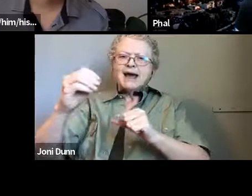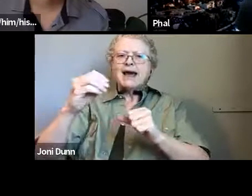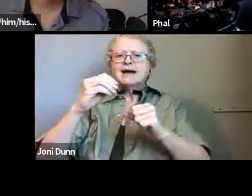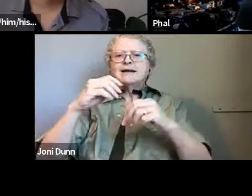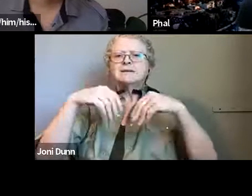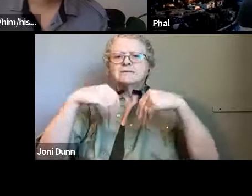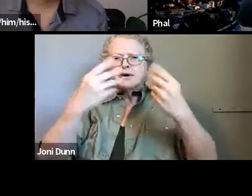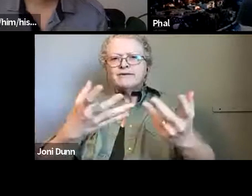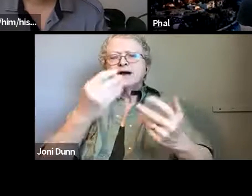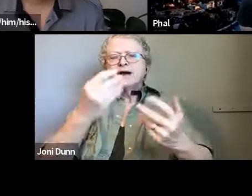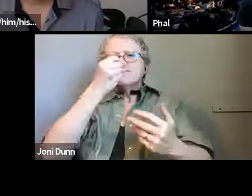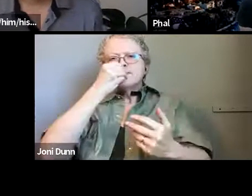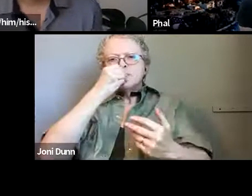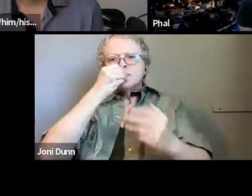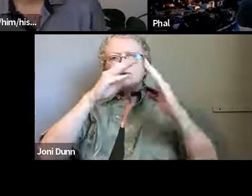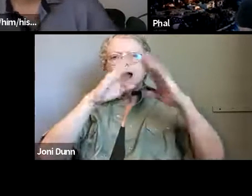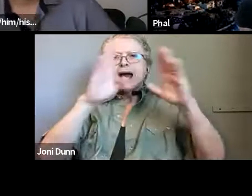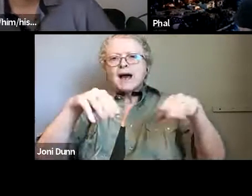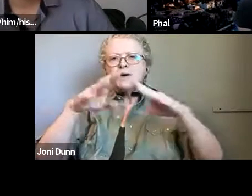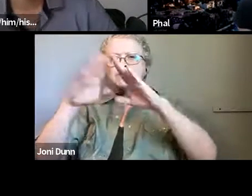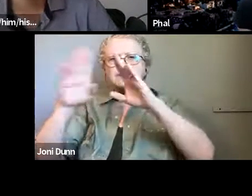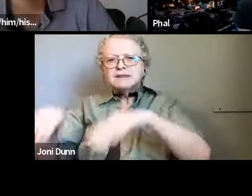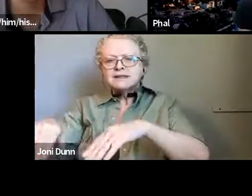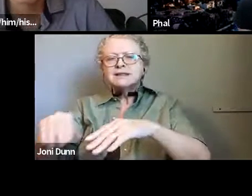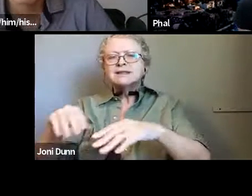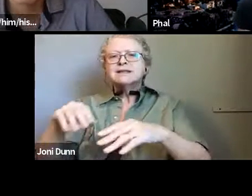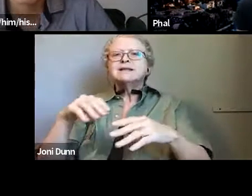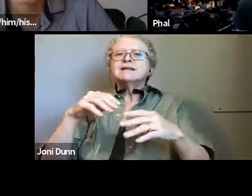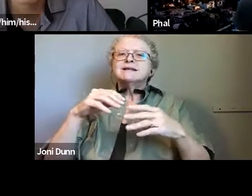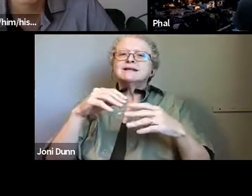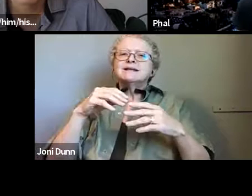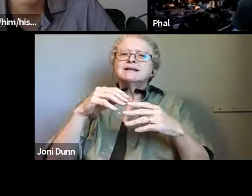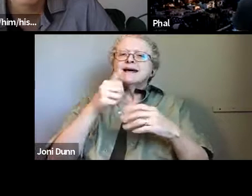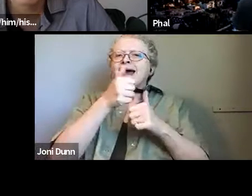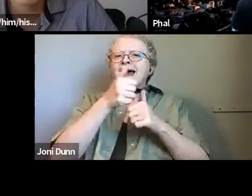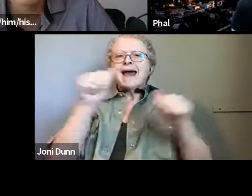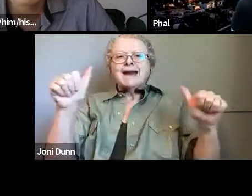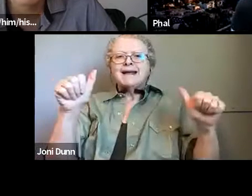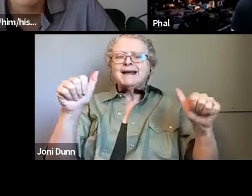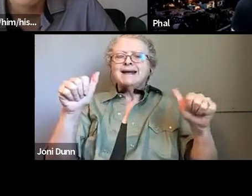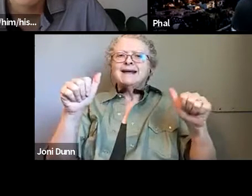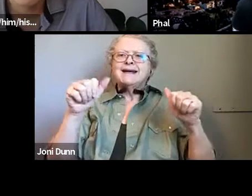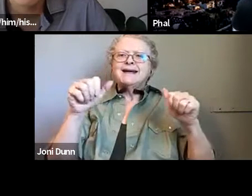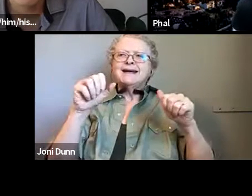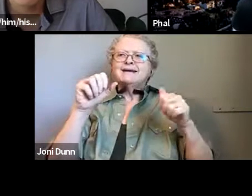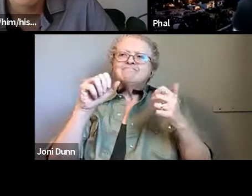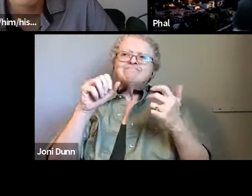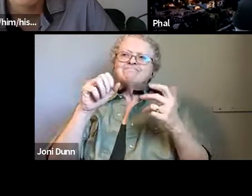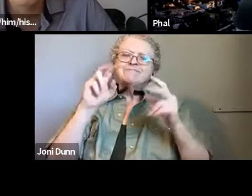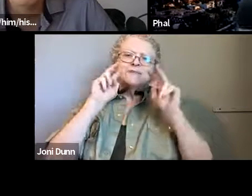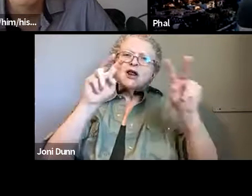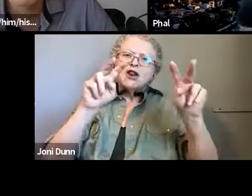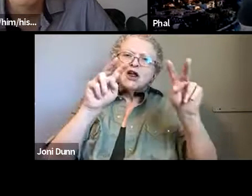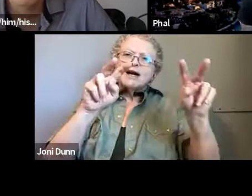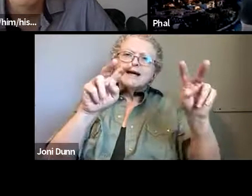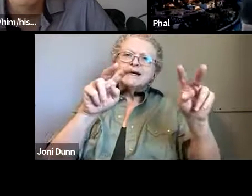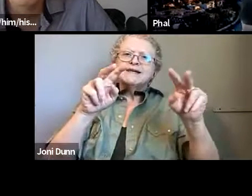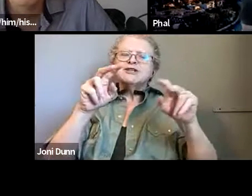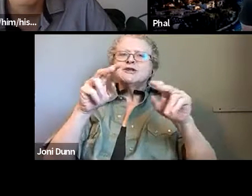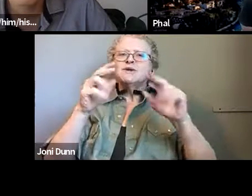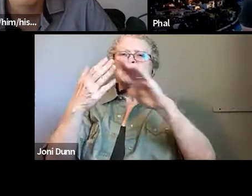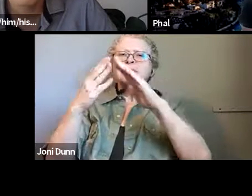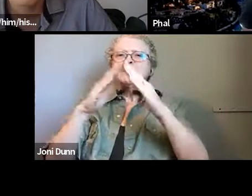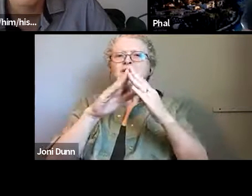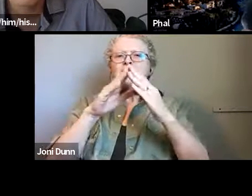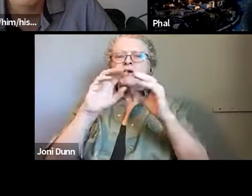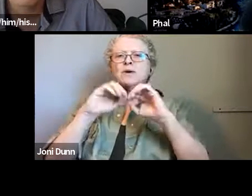housing security where there isn't any, and then also looking to current campaigns and also longstanding community